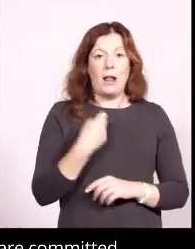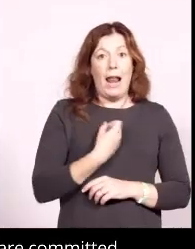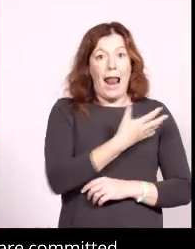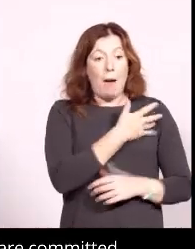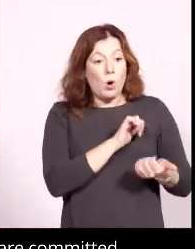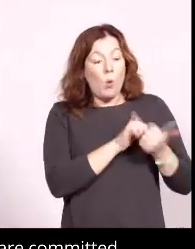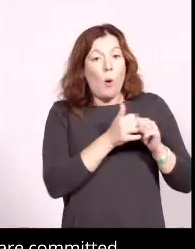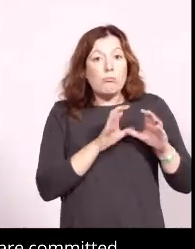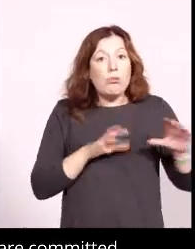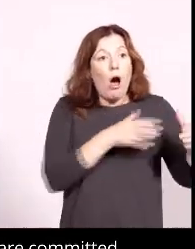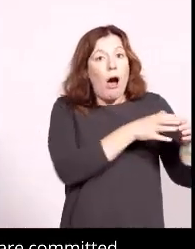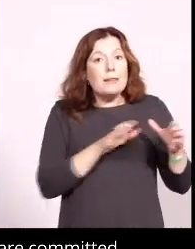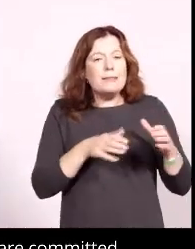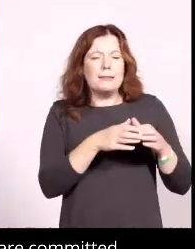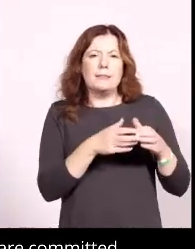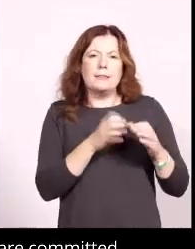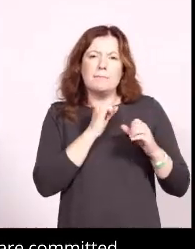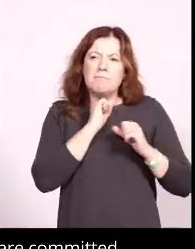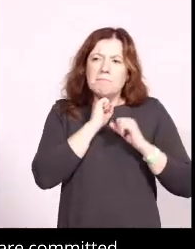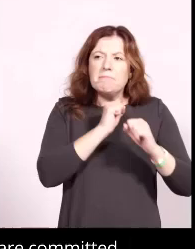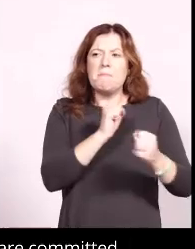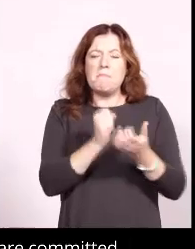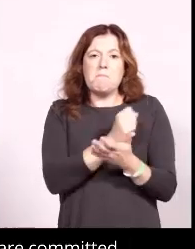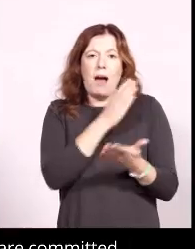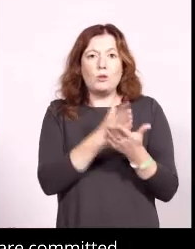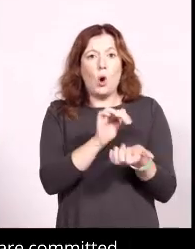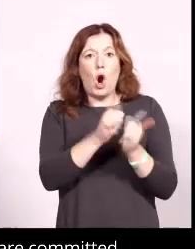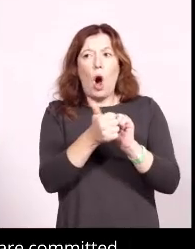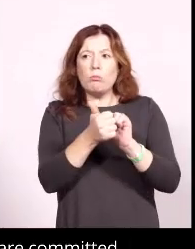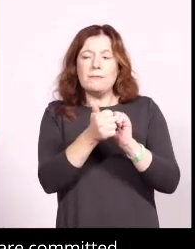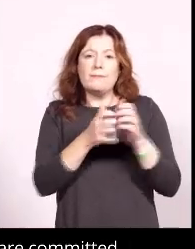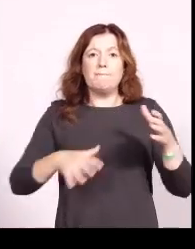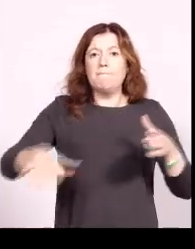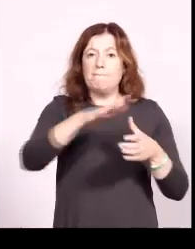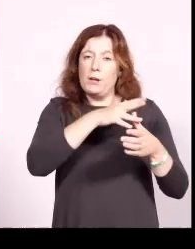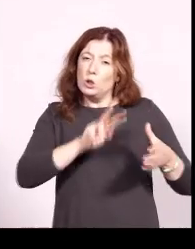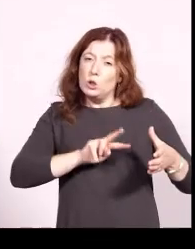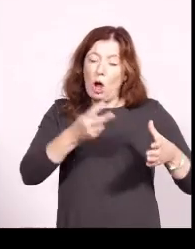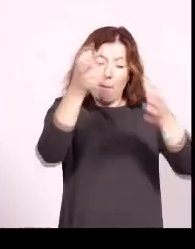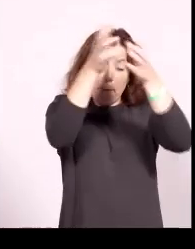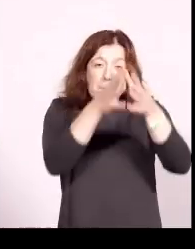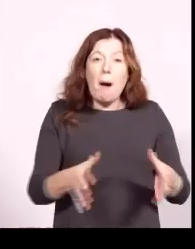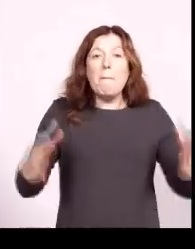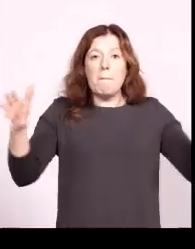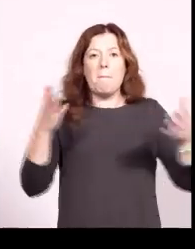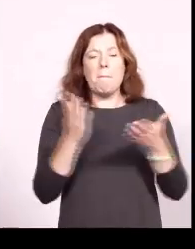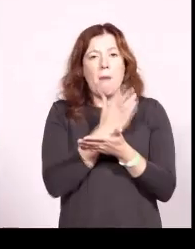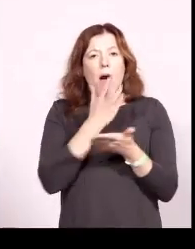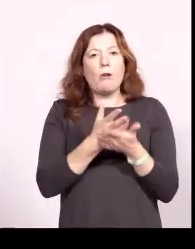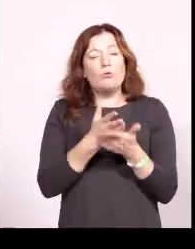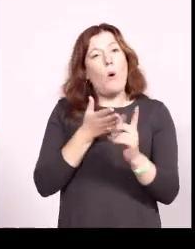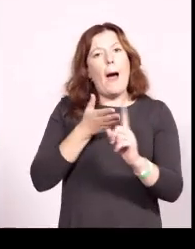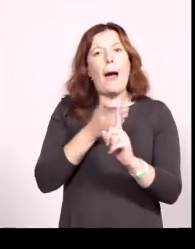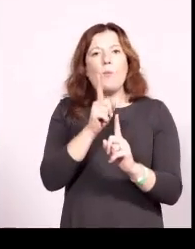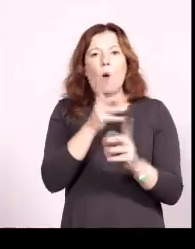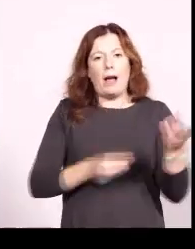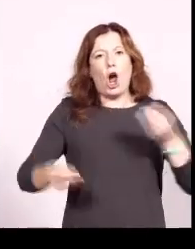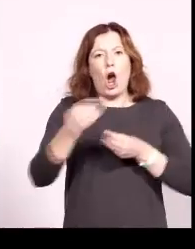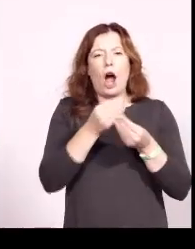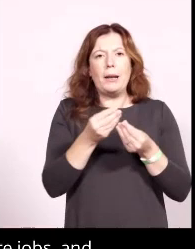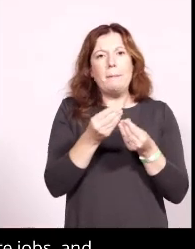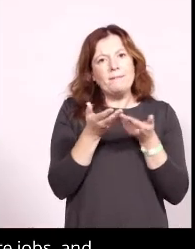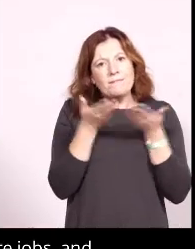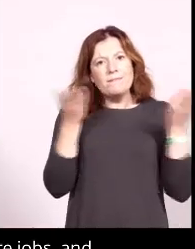and Cooperative parties are committing to doubling the size of the cooperative sector to create a fairer economy which spreads